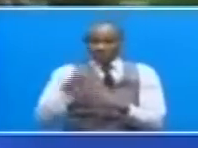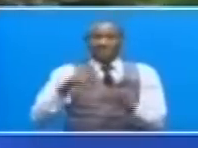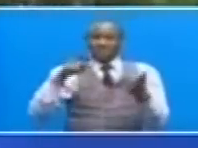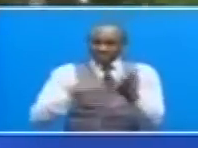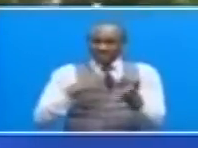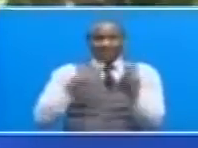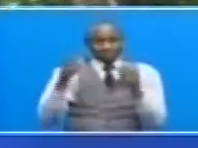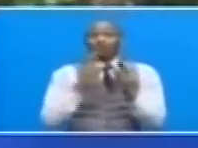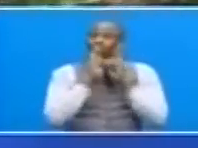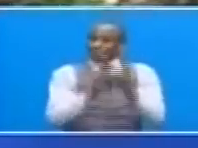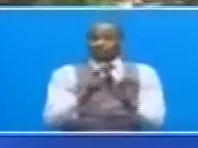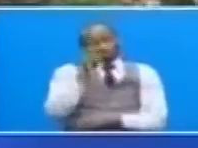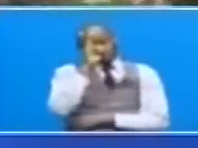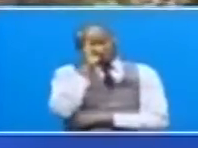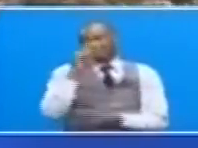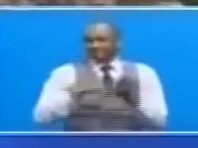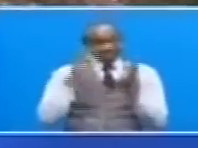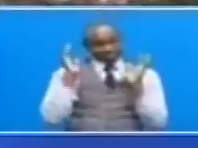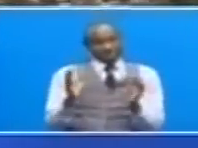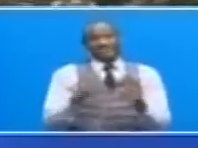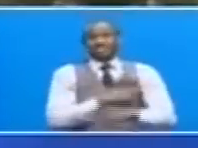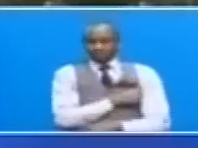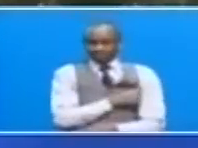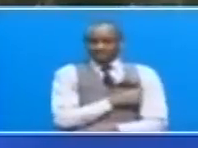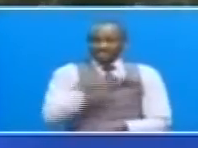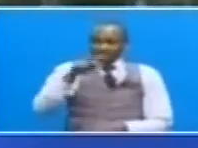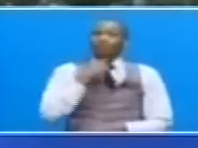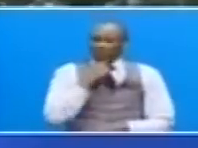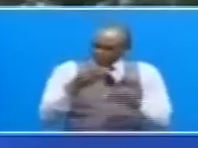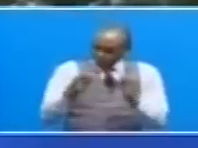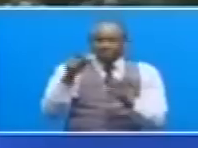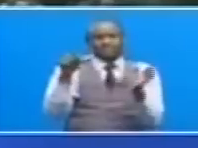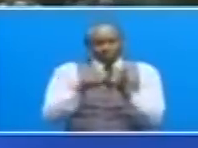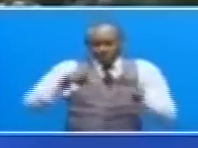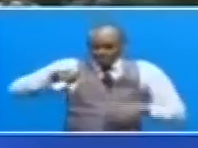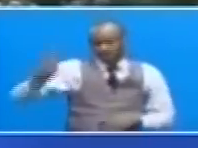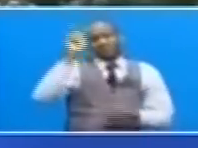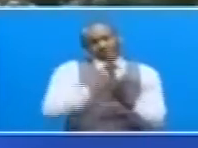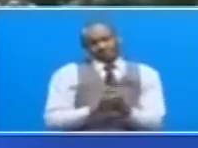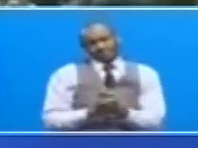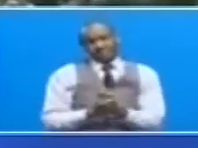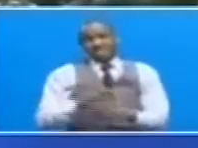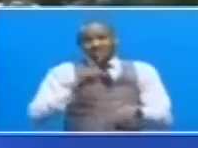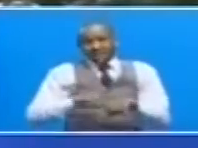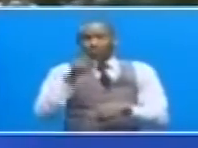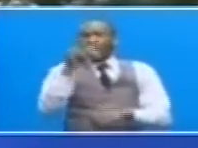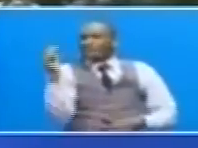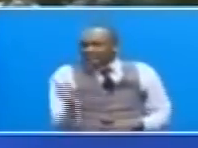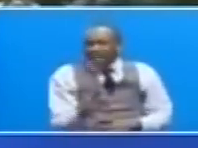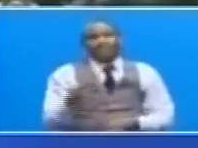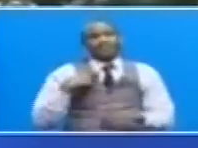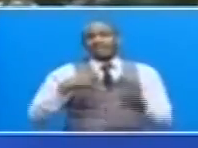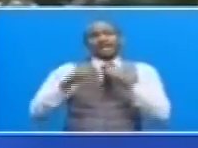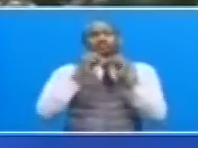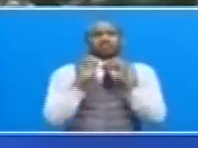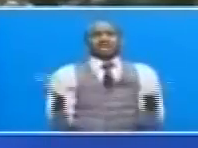in reporting this matter to the police and to the chief, that they wanted to deal with it themselves. Well, it's almost a month and no justice